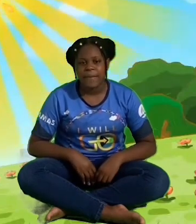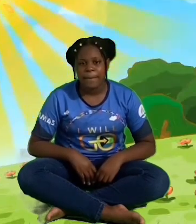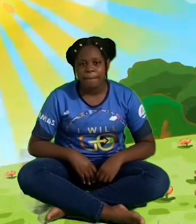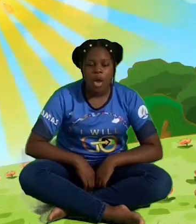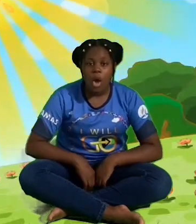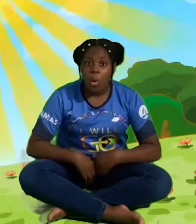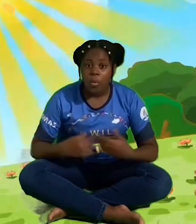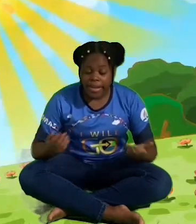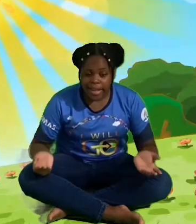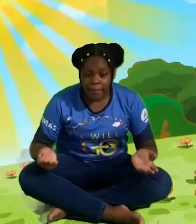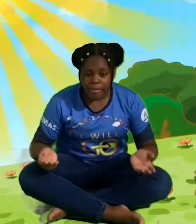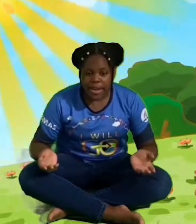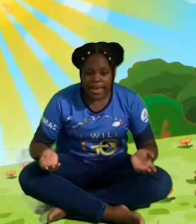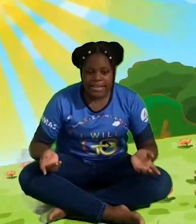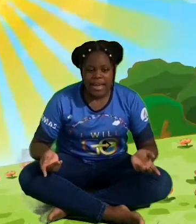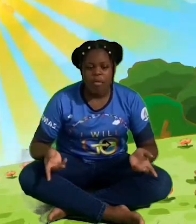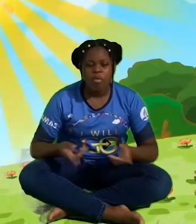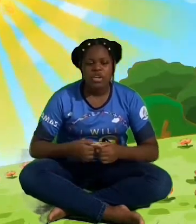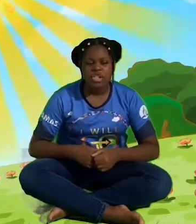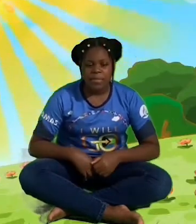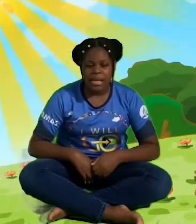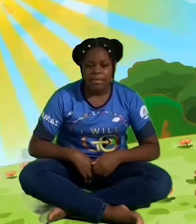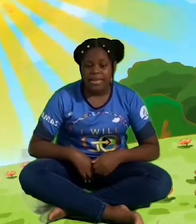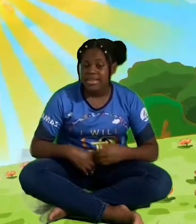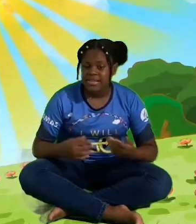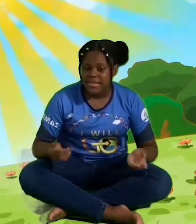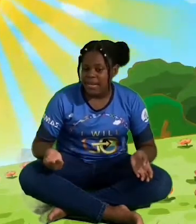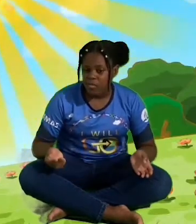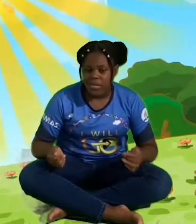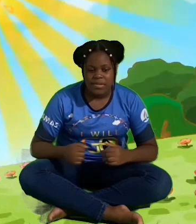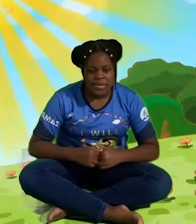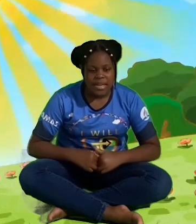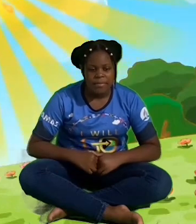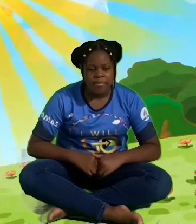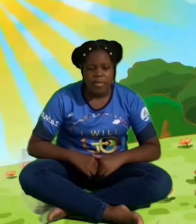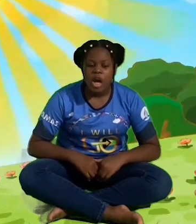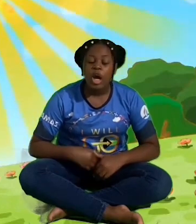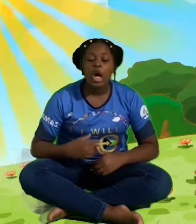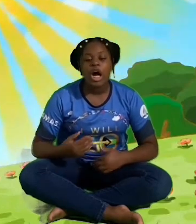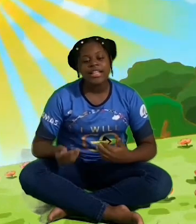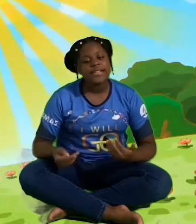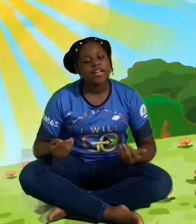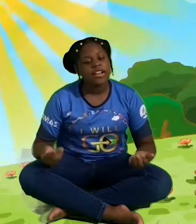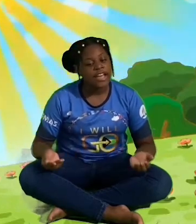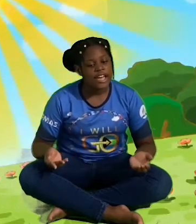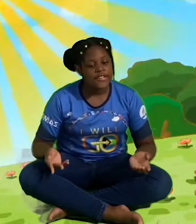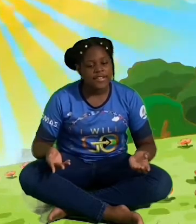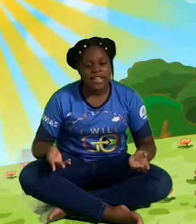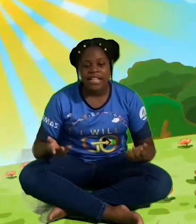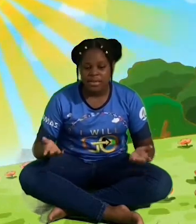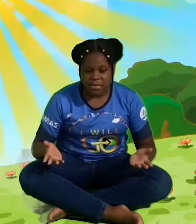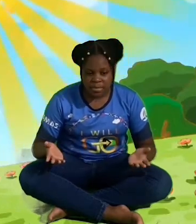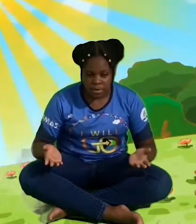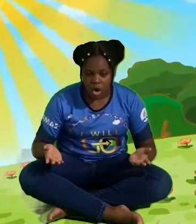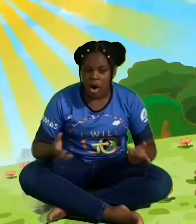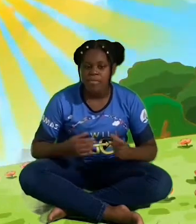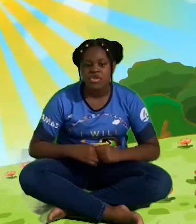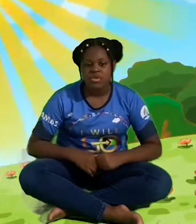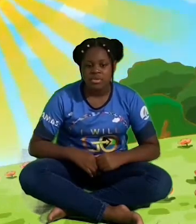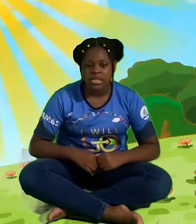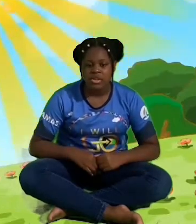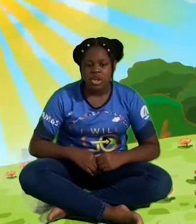place. We can praise and worship him in the same way today. God still gives his